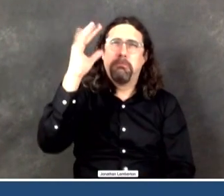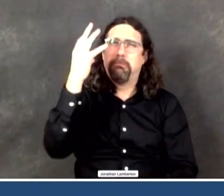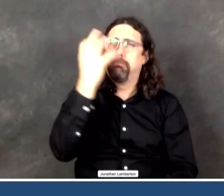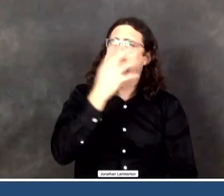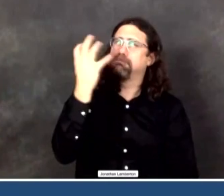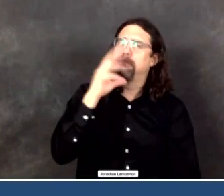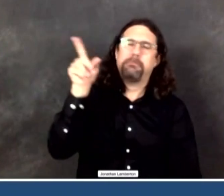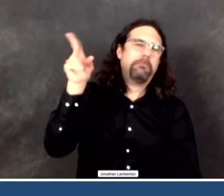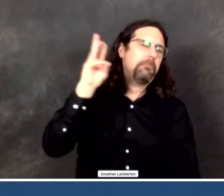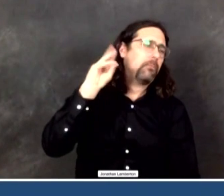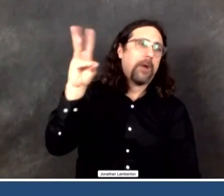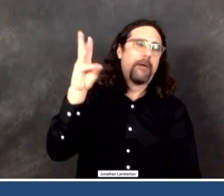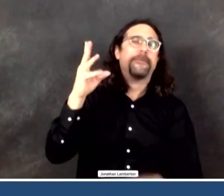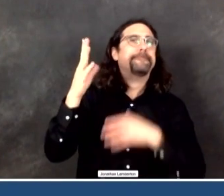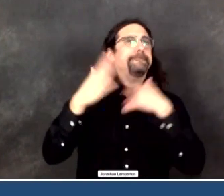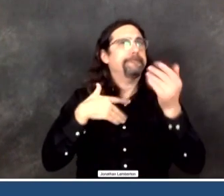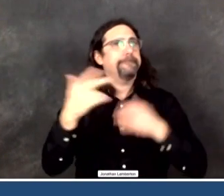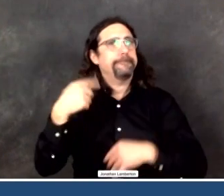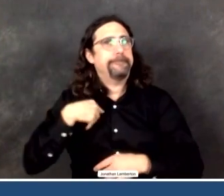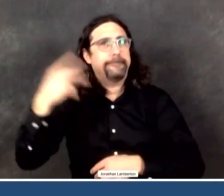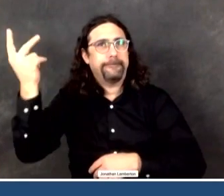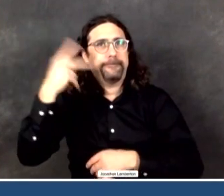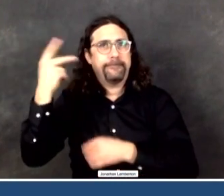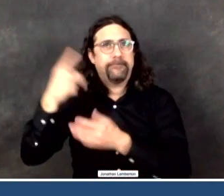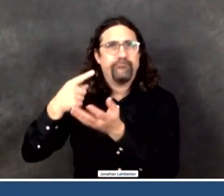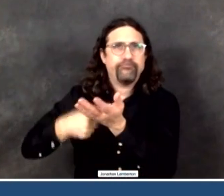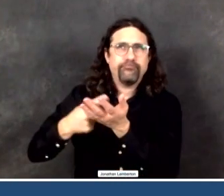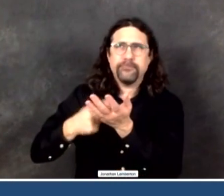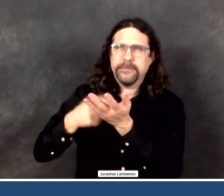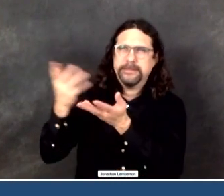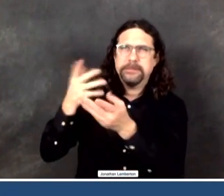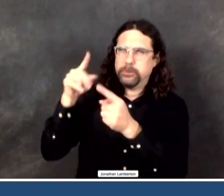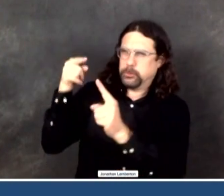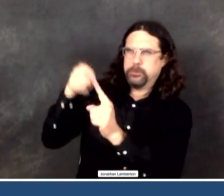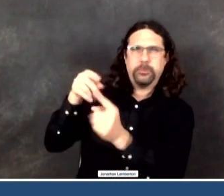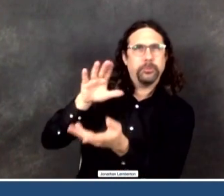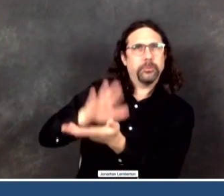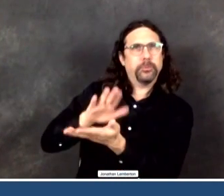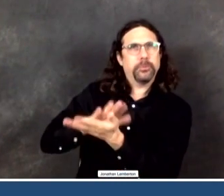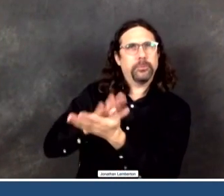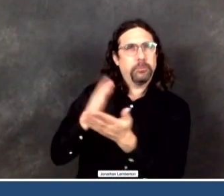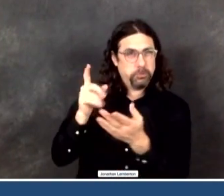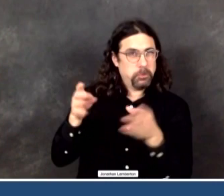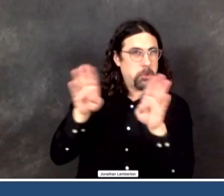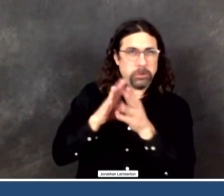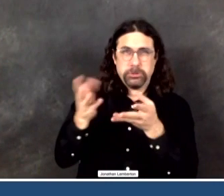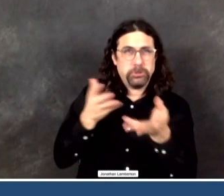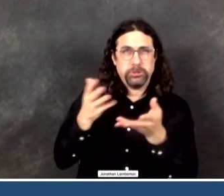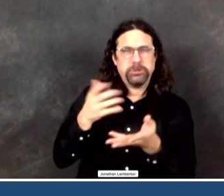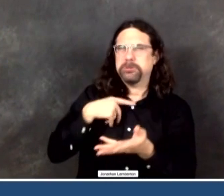sense. And he said to me he agreed, and he appreciated the sense of being cautious and